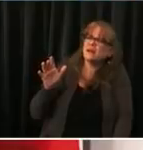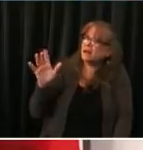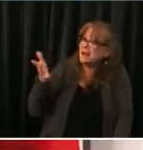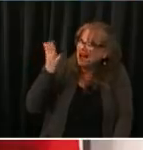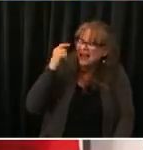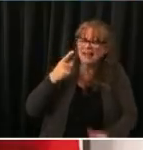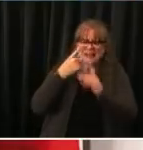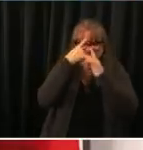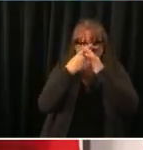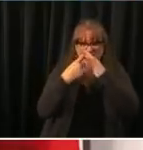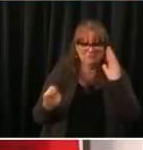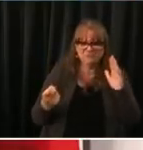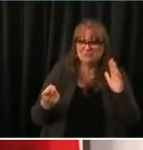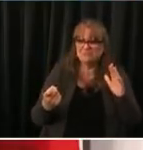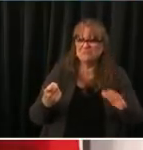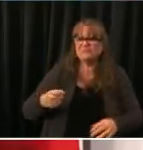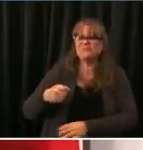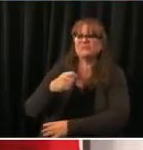see.